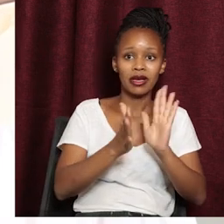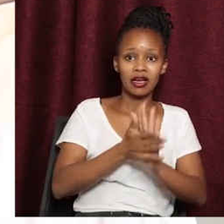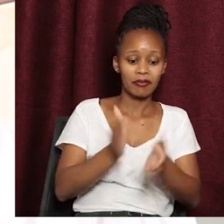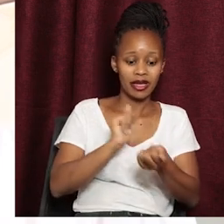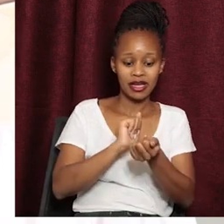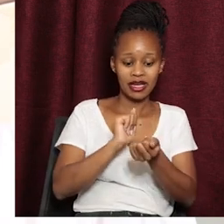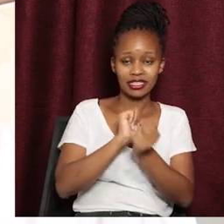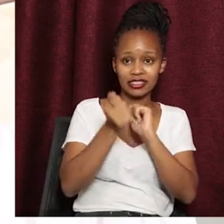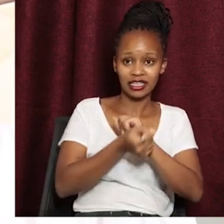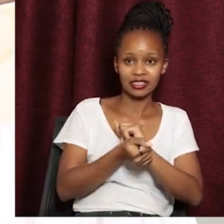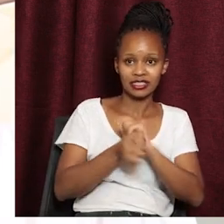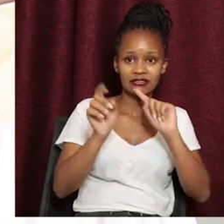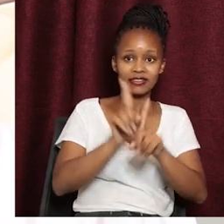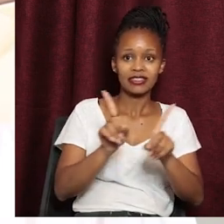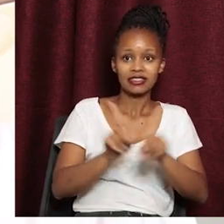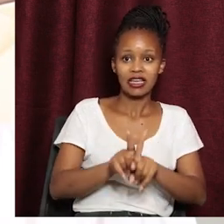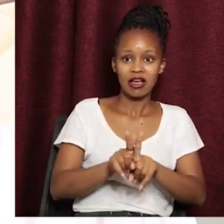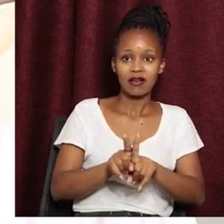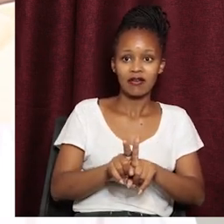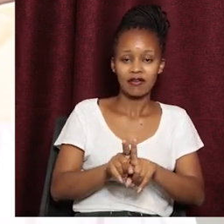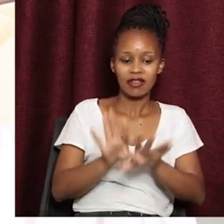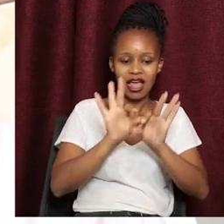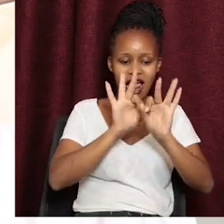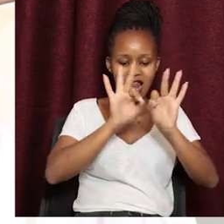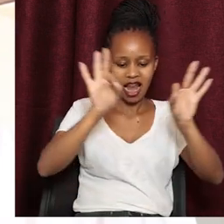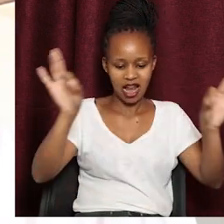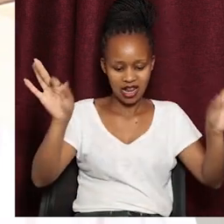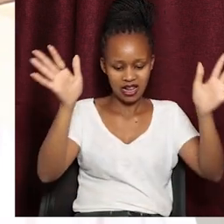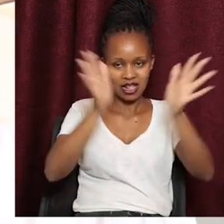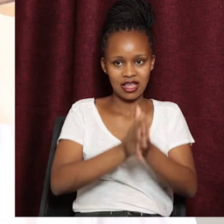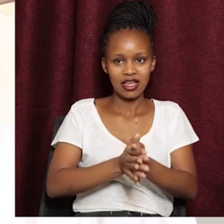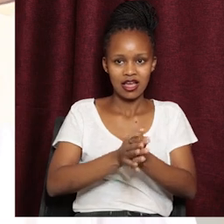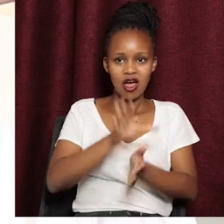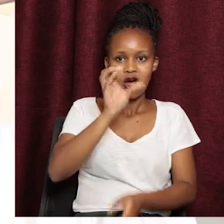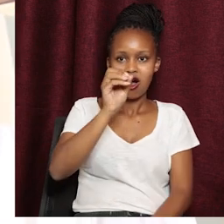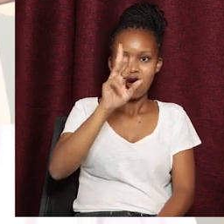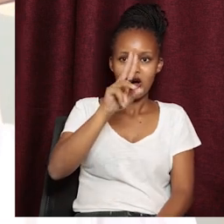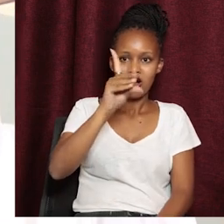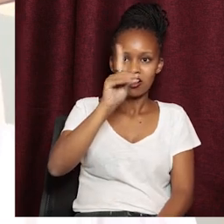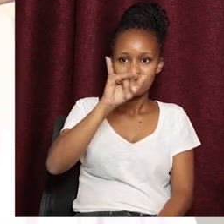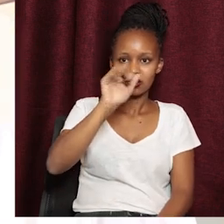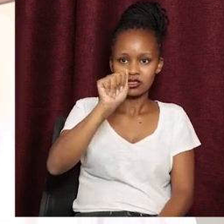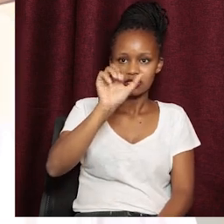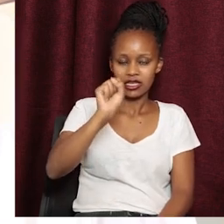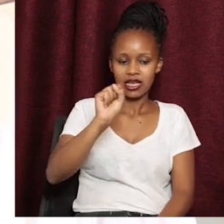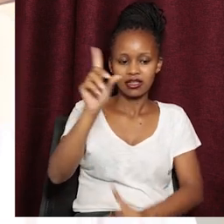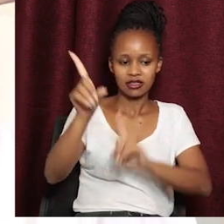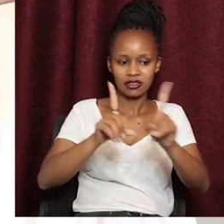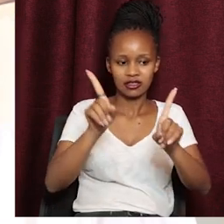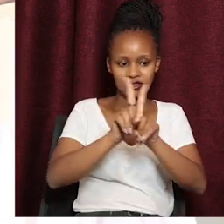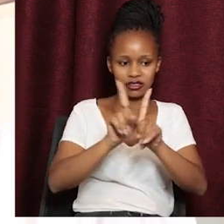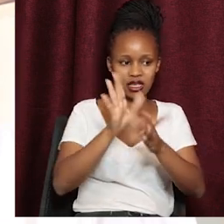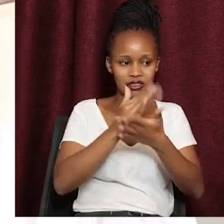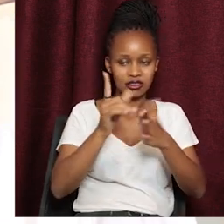is also a long and arduous journey. At some point in our lives, we have to